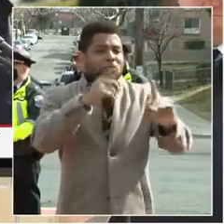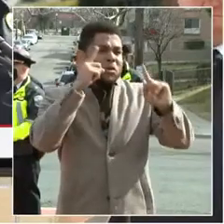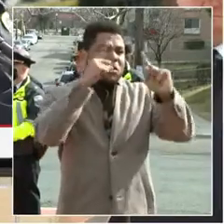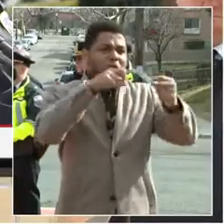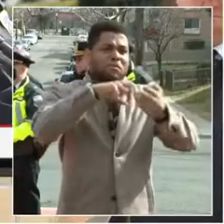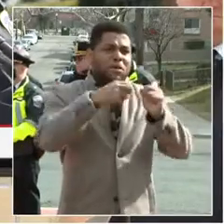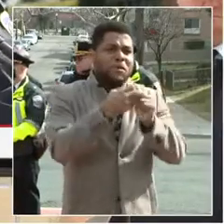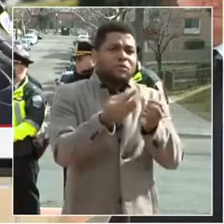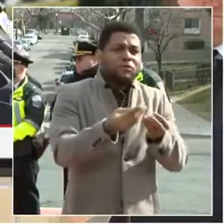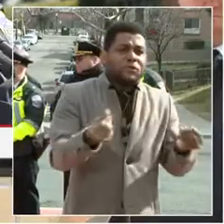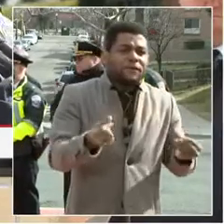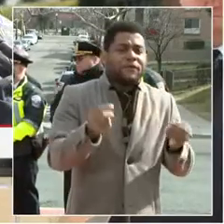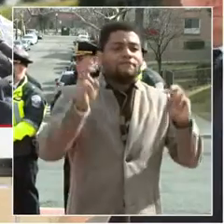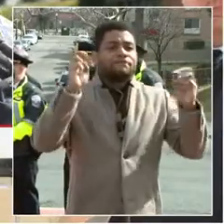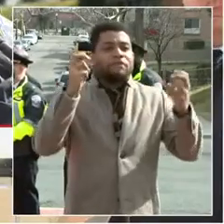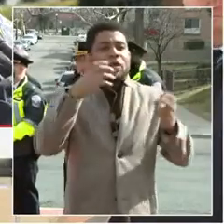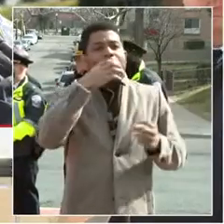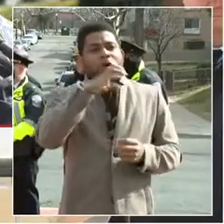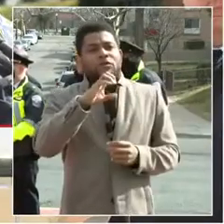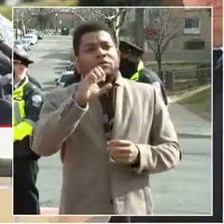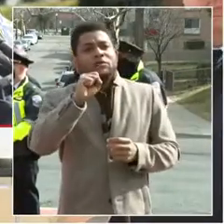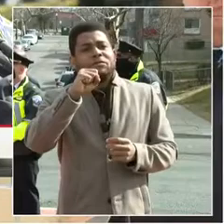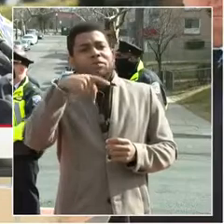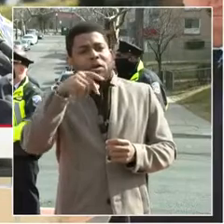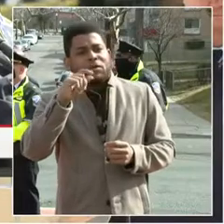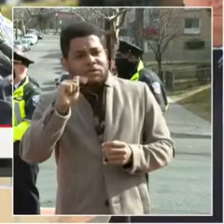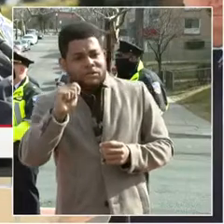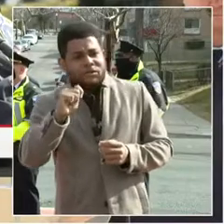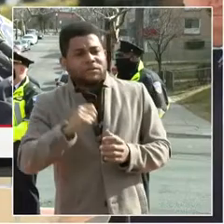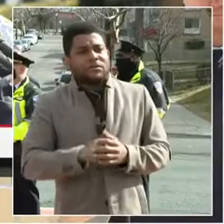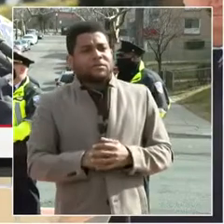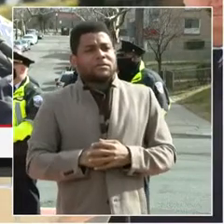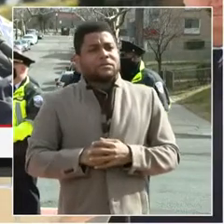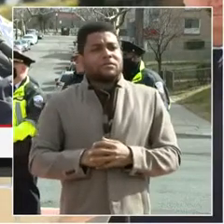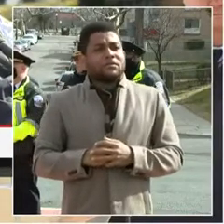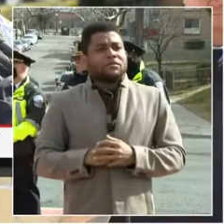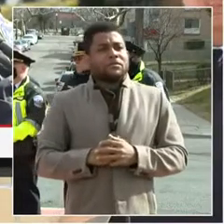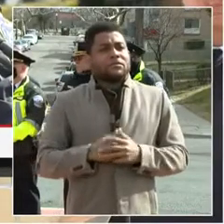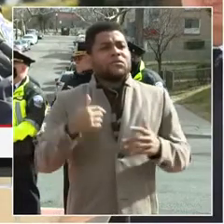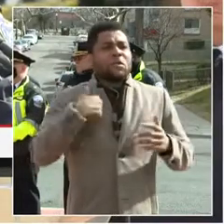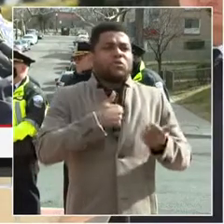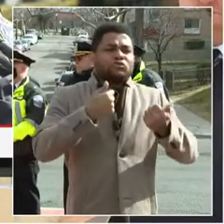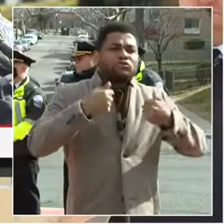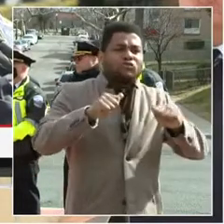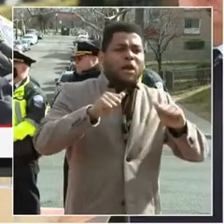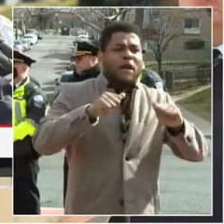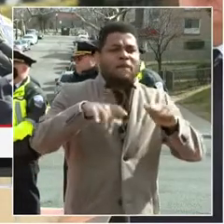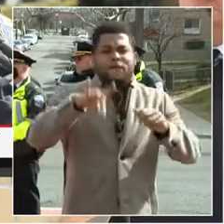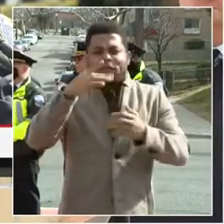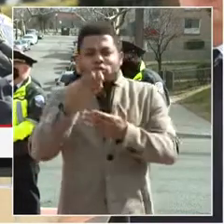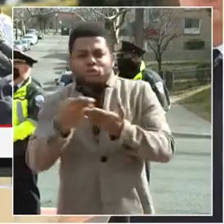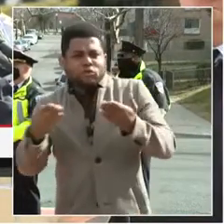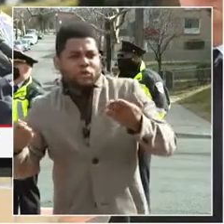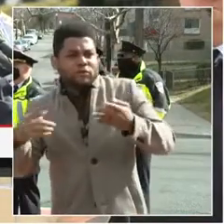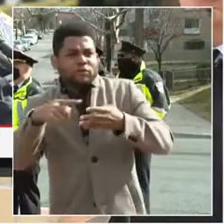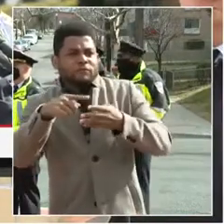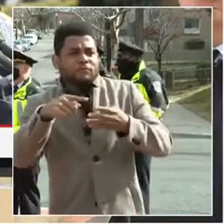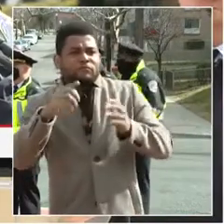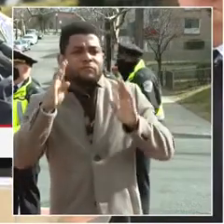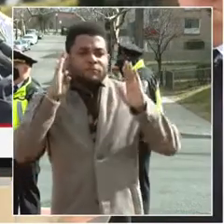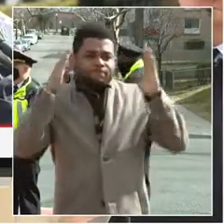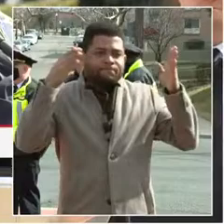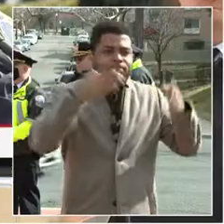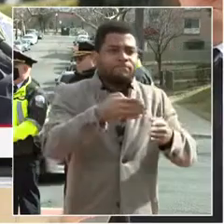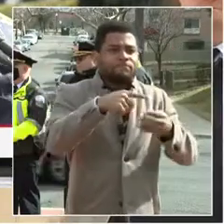and focused deterrence. We are allocating resources from our Violent Crime Suppression Division, the Crime Suppression Teams,